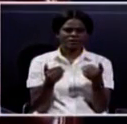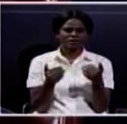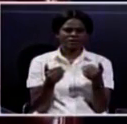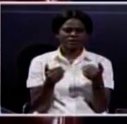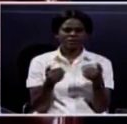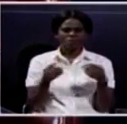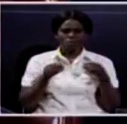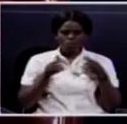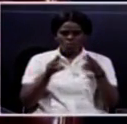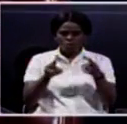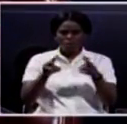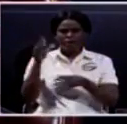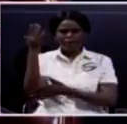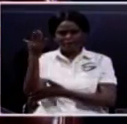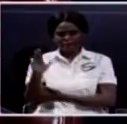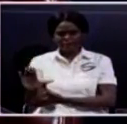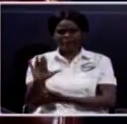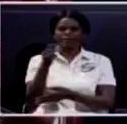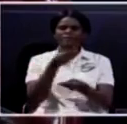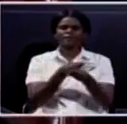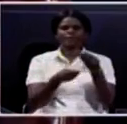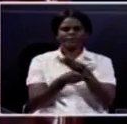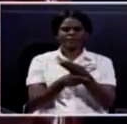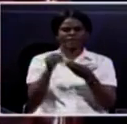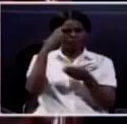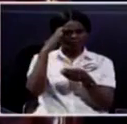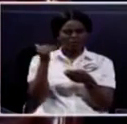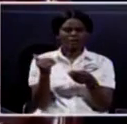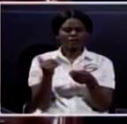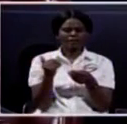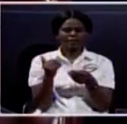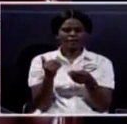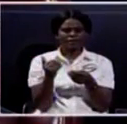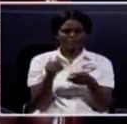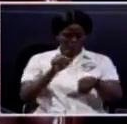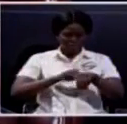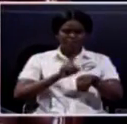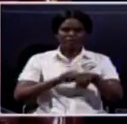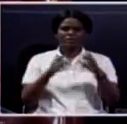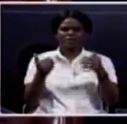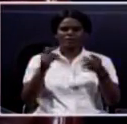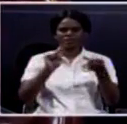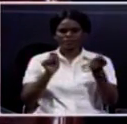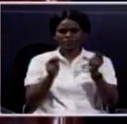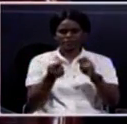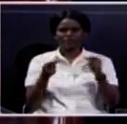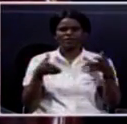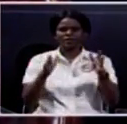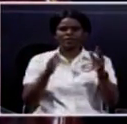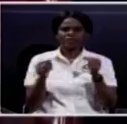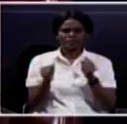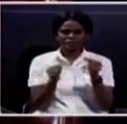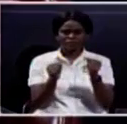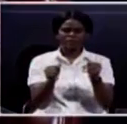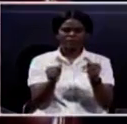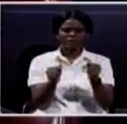nature contributed to that. And that's why, times are changing. We allowed a system